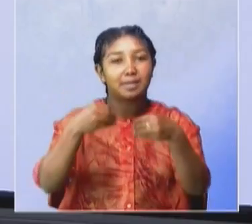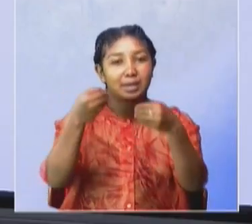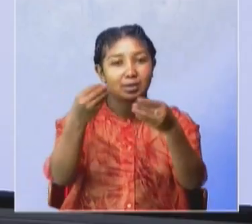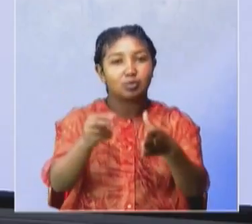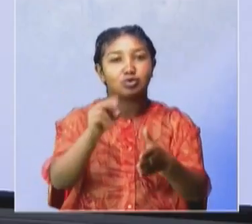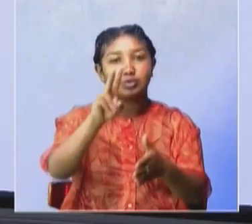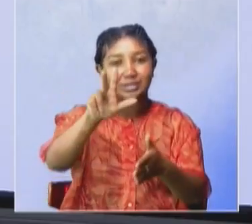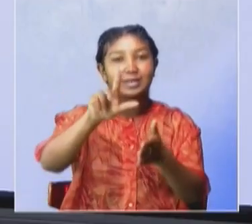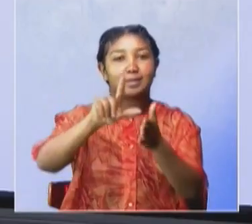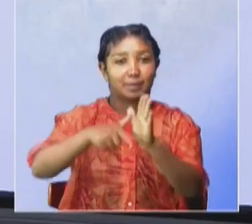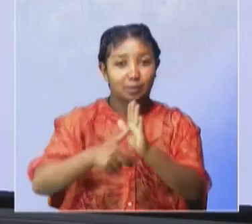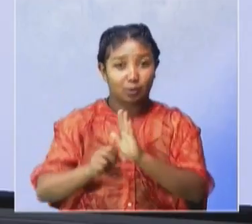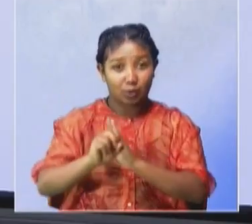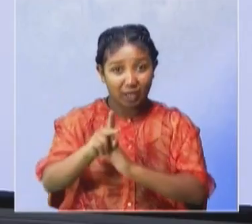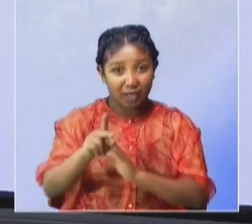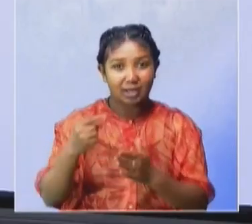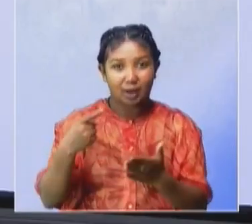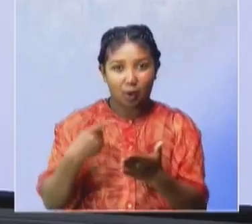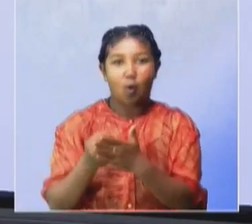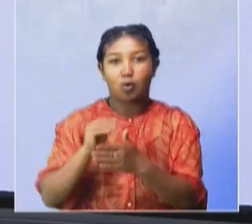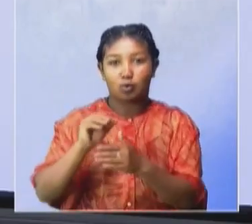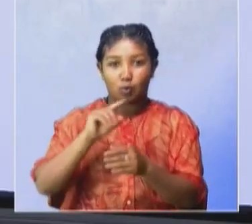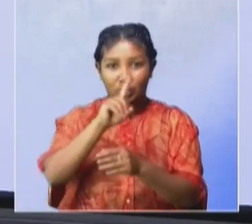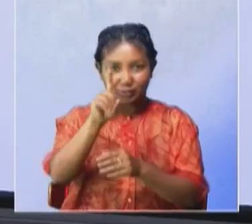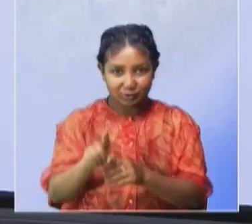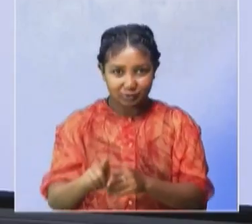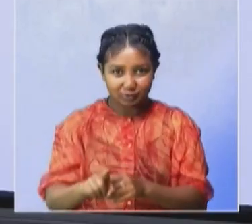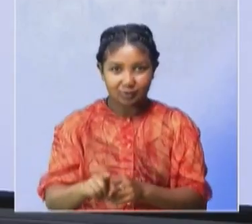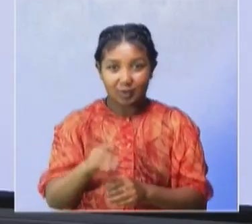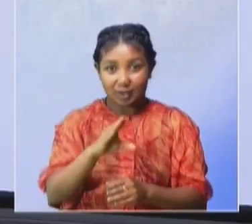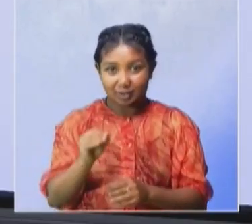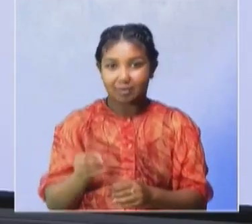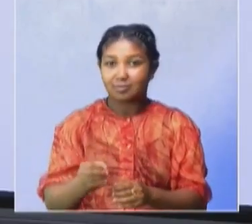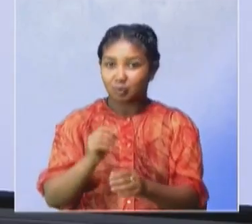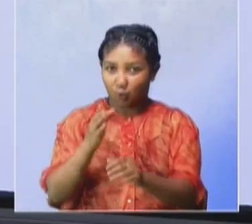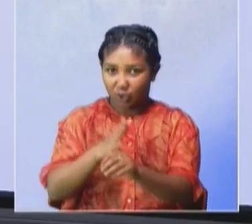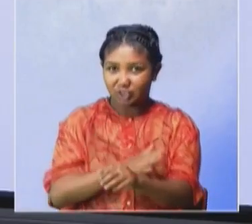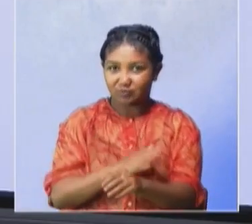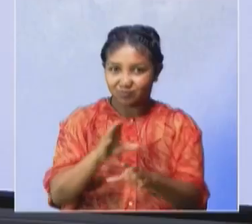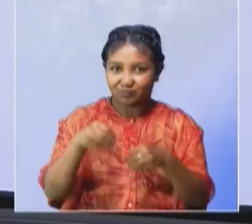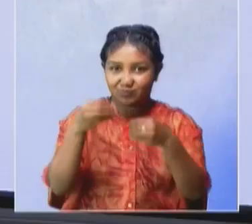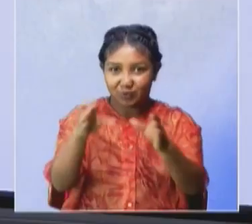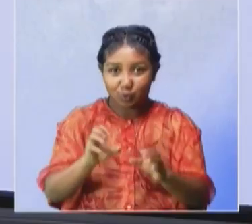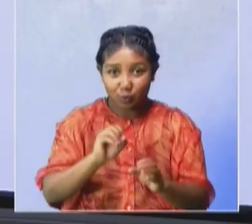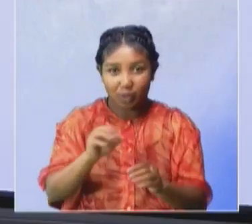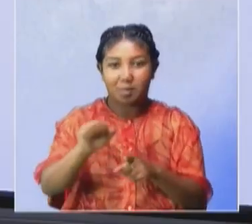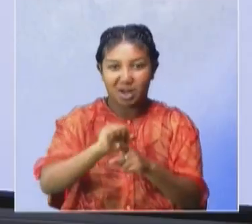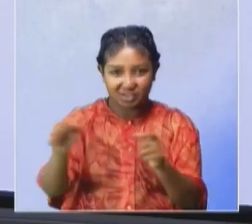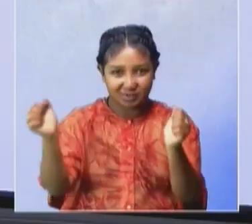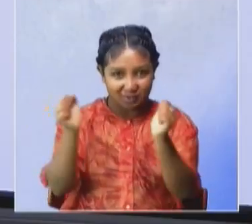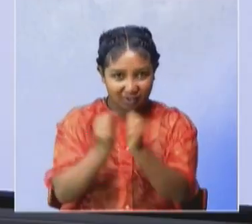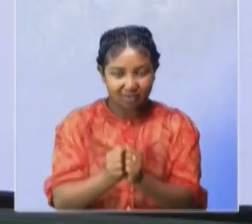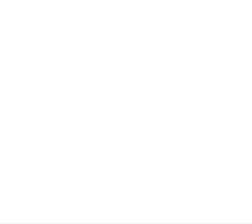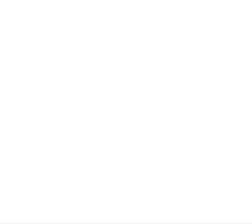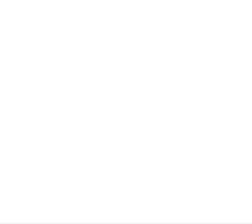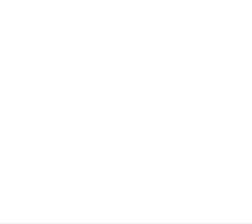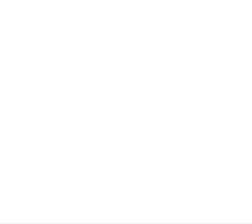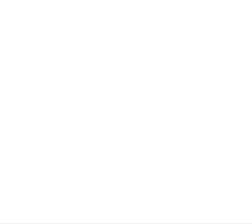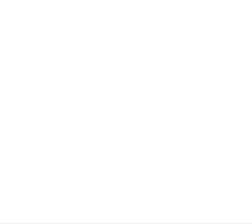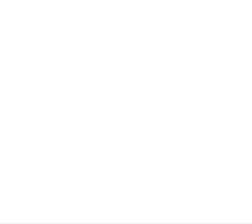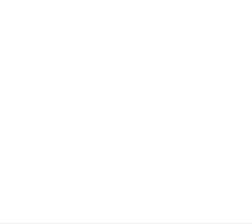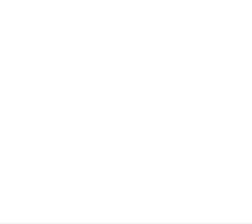you 3 minutes for all questions, and I'll give you correction and we'll practice together.